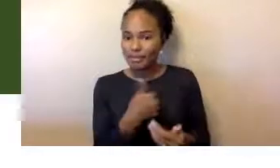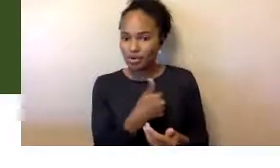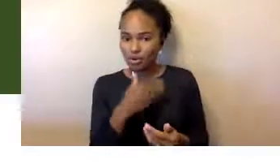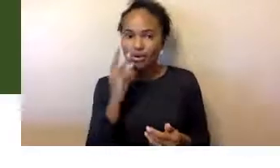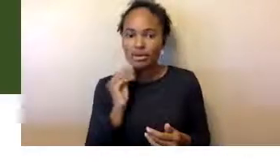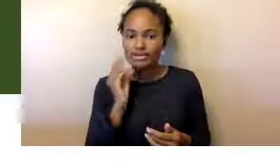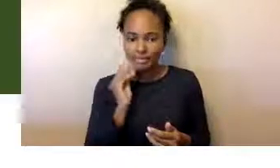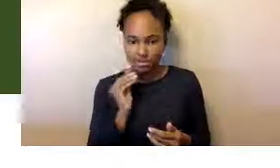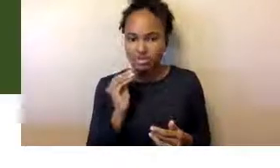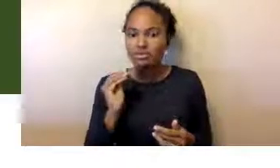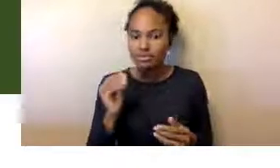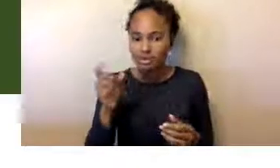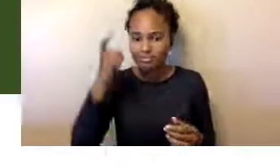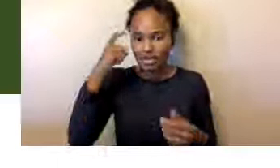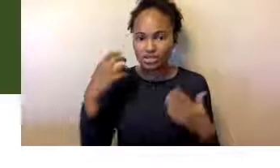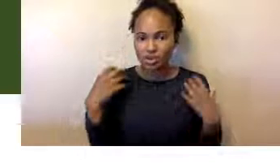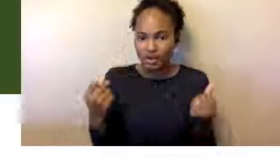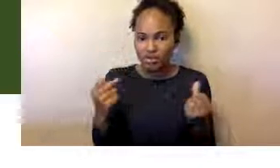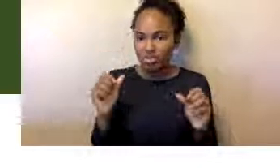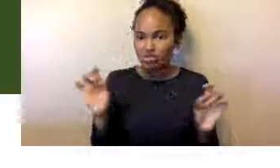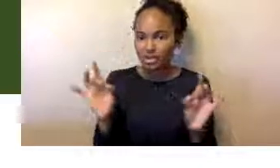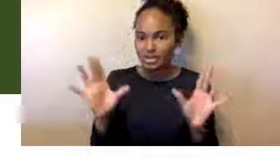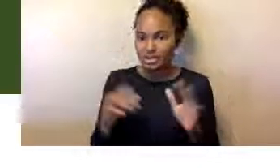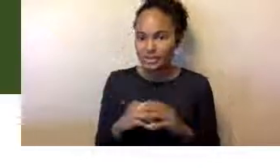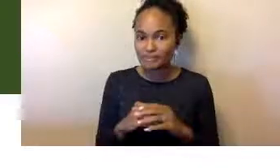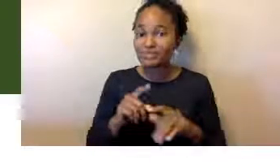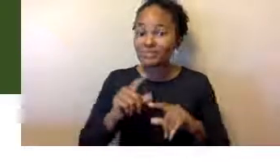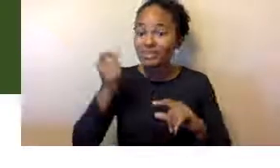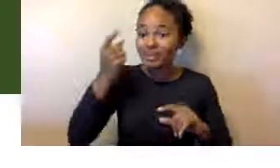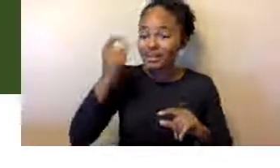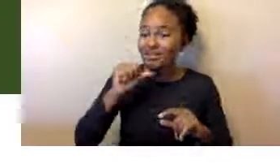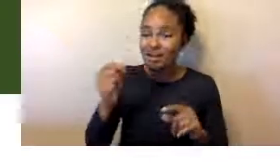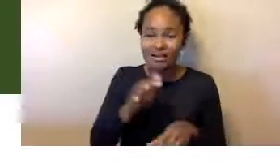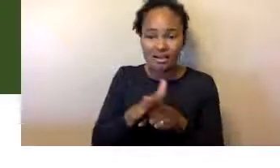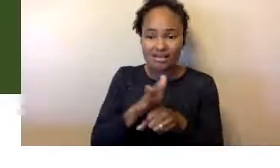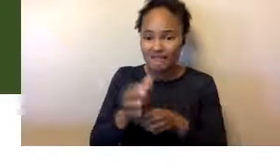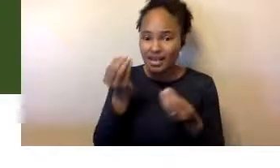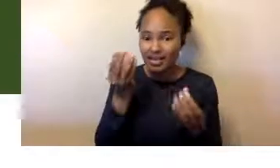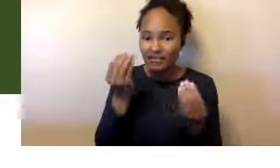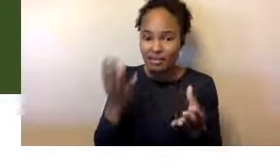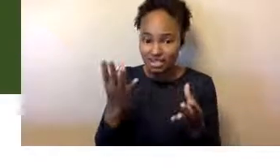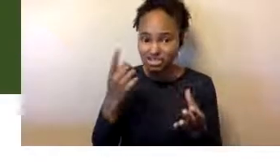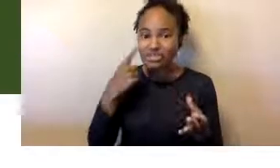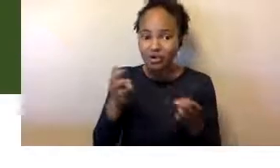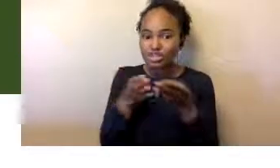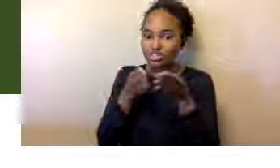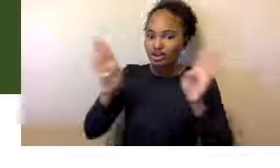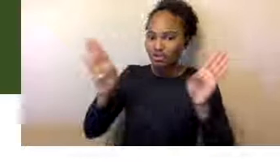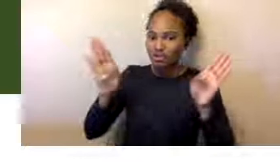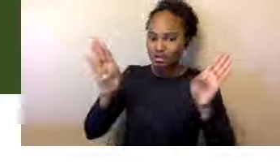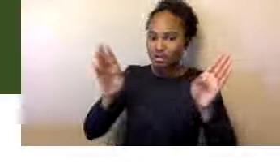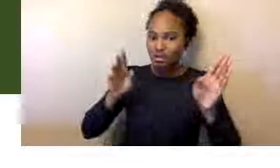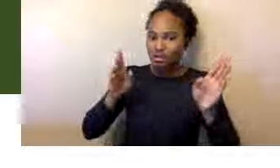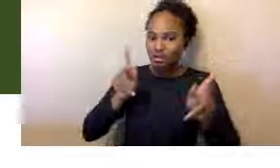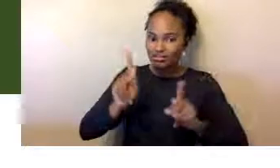enough of an effort to inform the general public of these crisis lines. So really the people who are